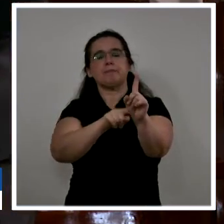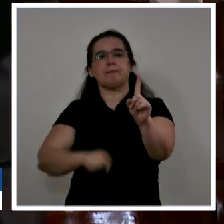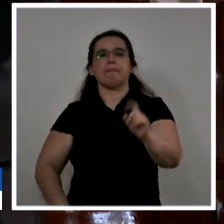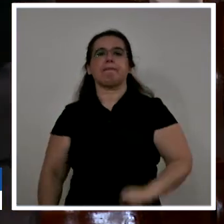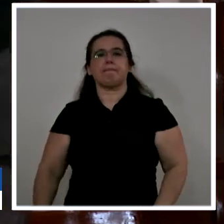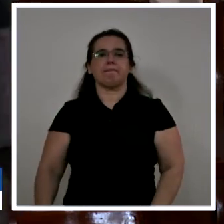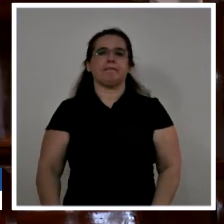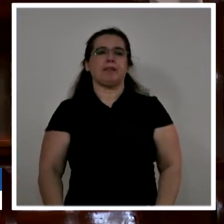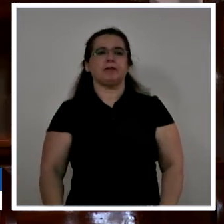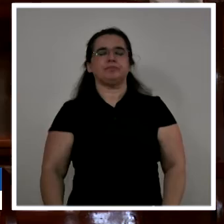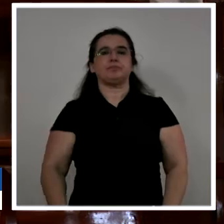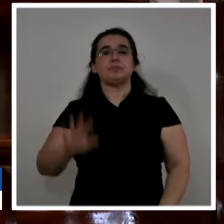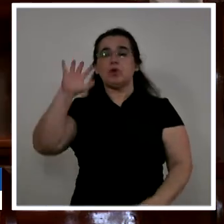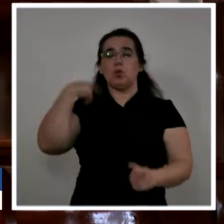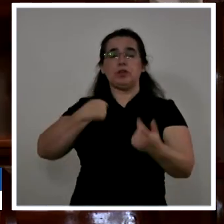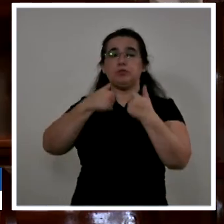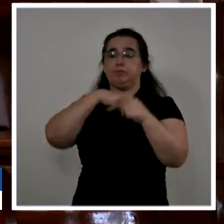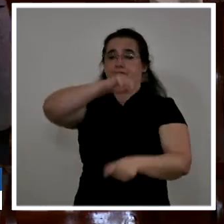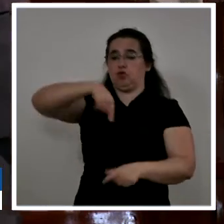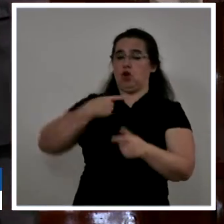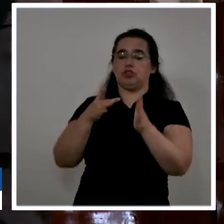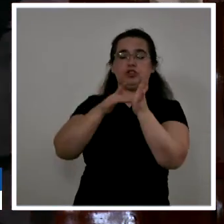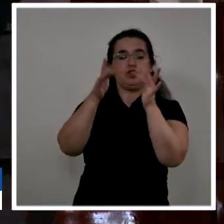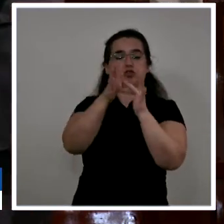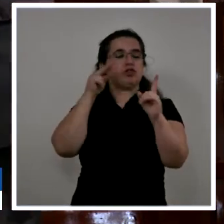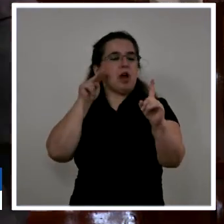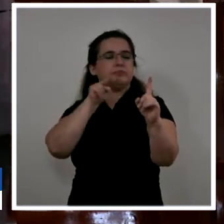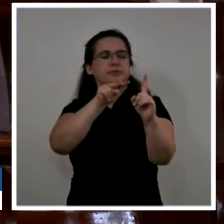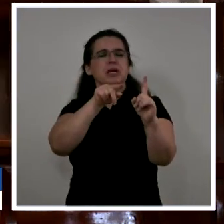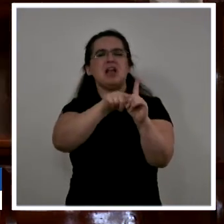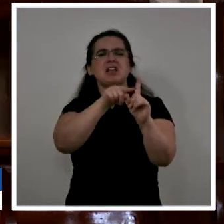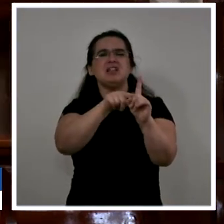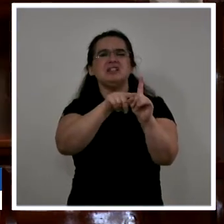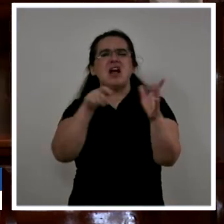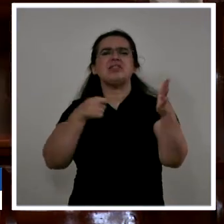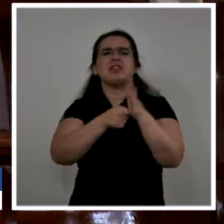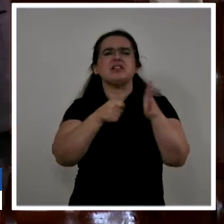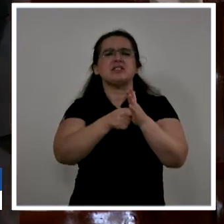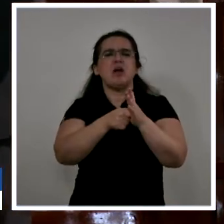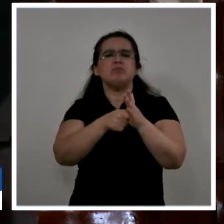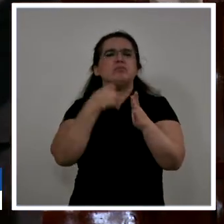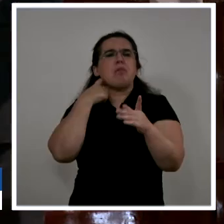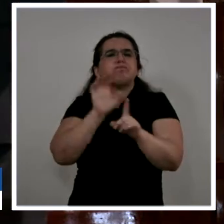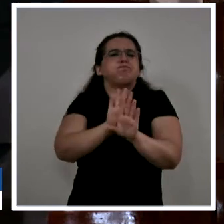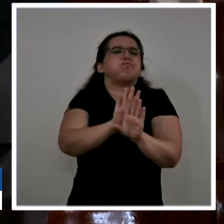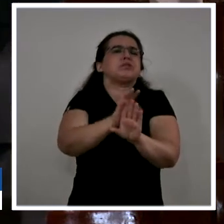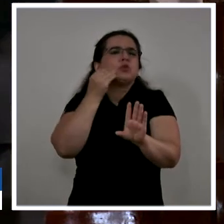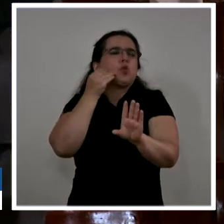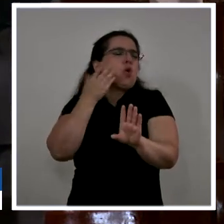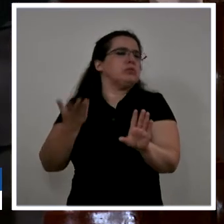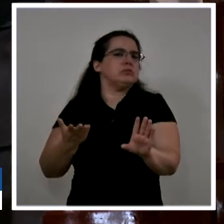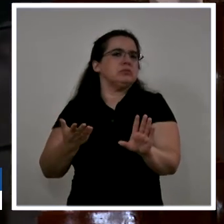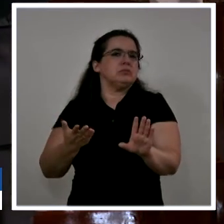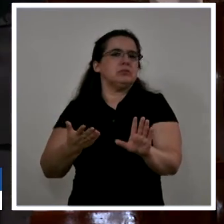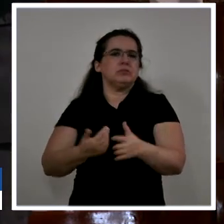endure temptation? E quando nós olhamos para Jesus, e vemos como é que ele suportou a tentação. Luke's account